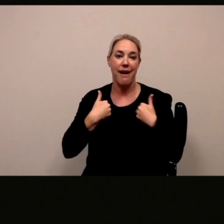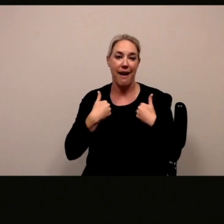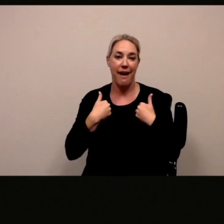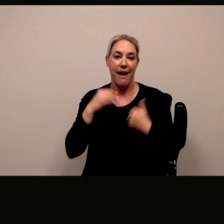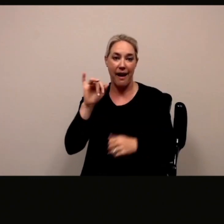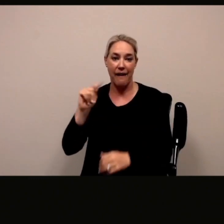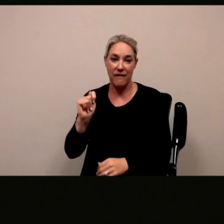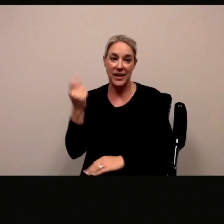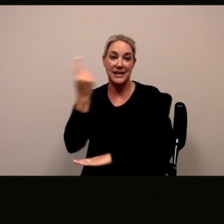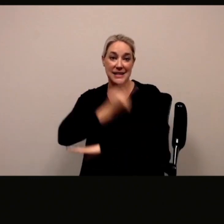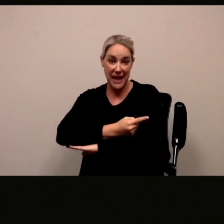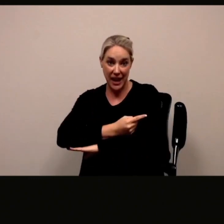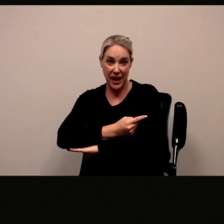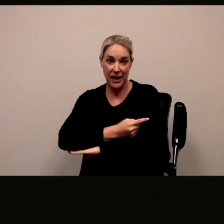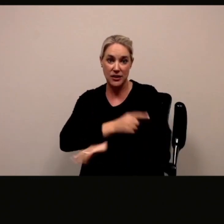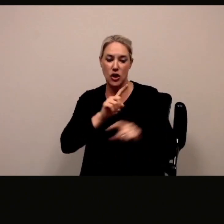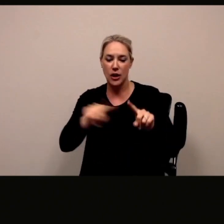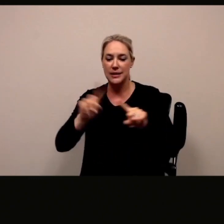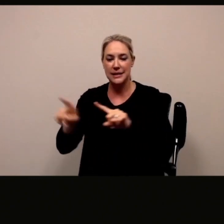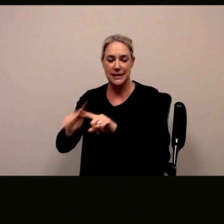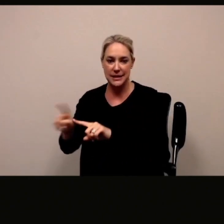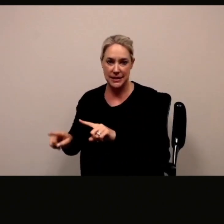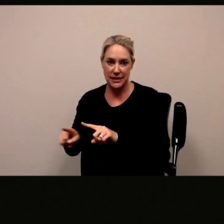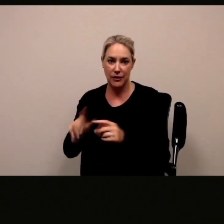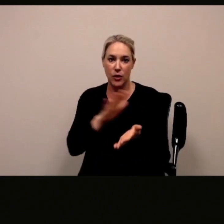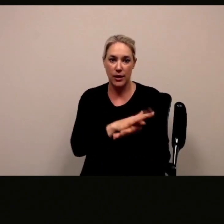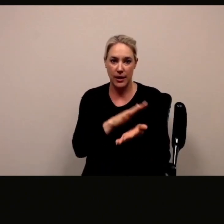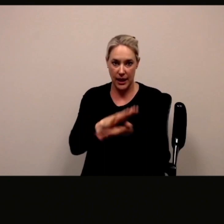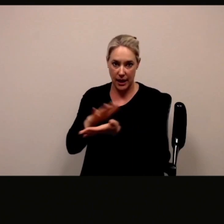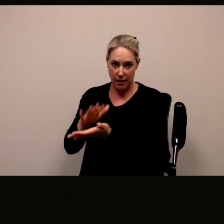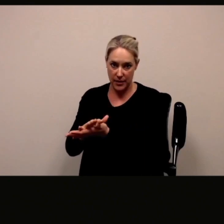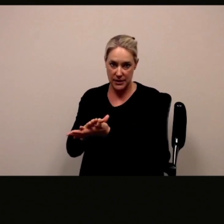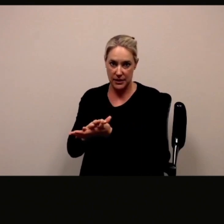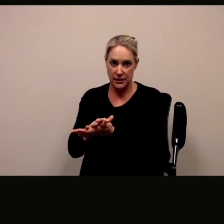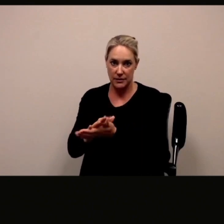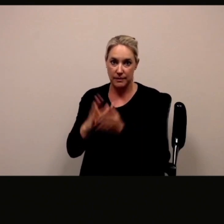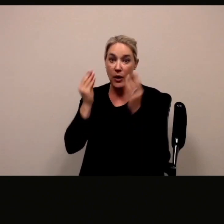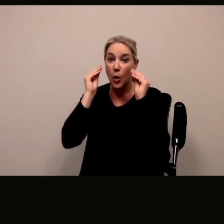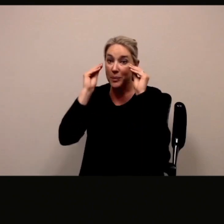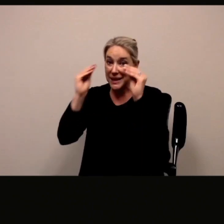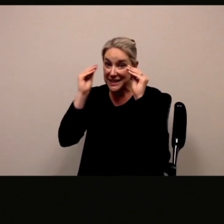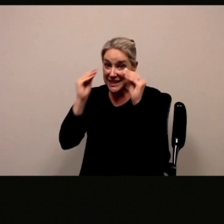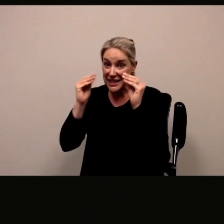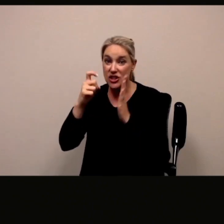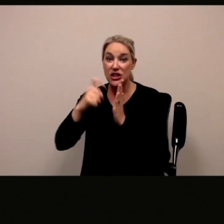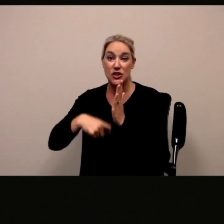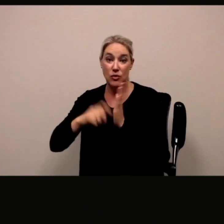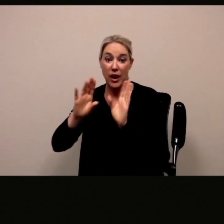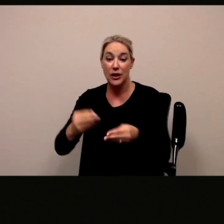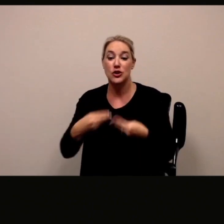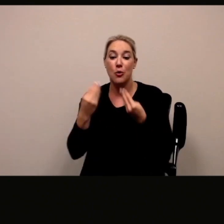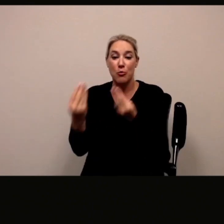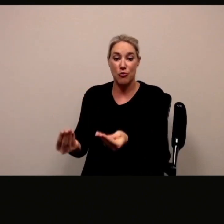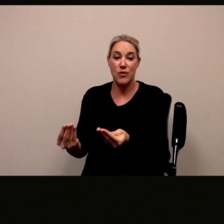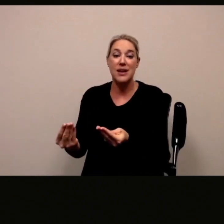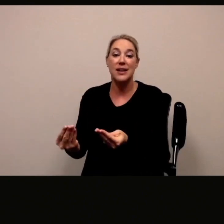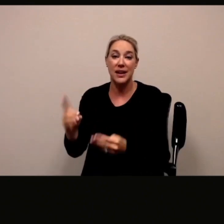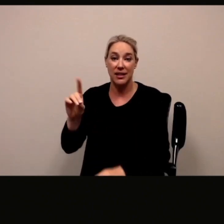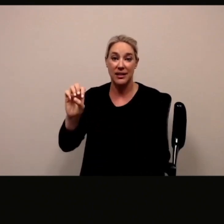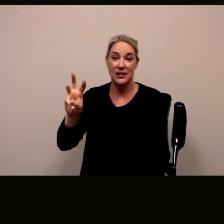Valley. And we will be teaching Scratch, bringing the devices to them, giving them